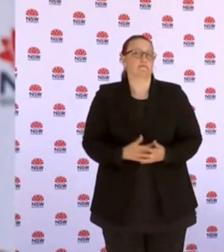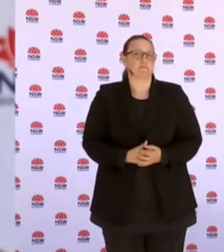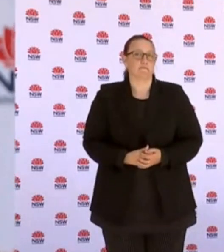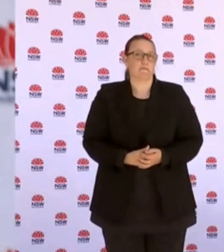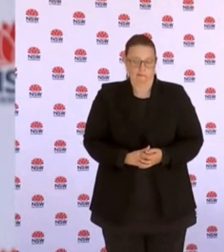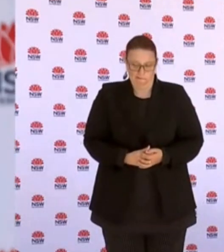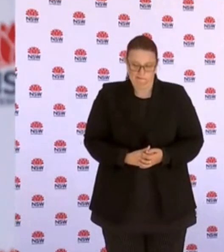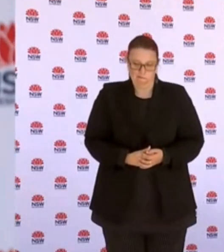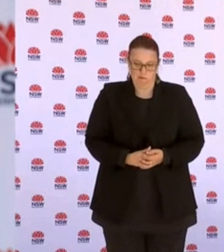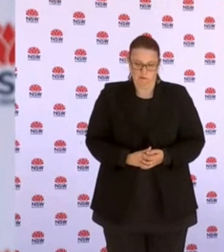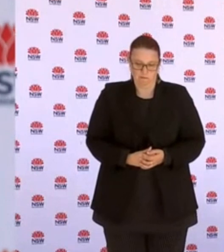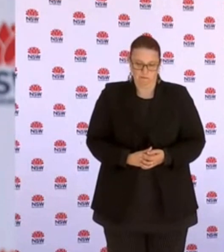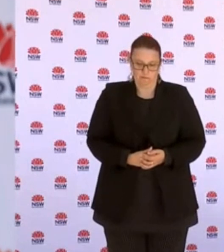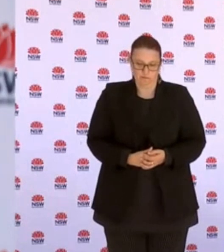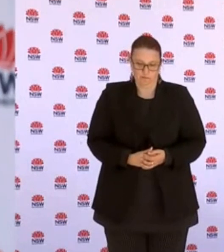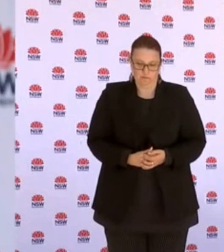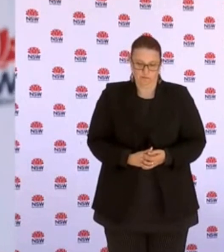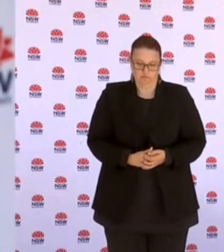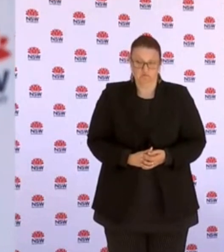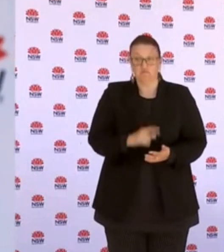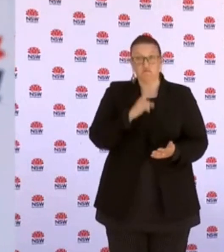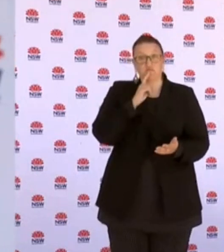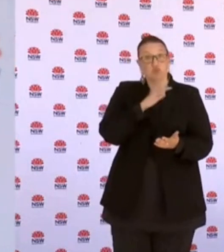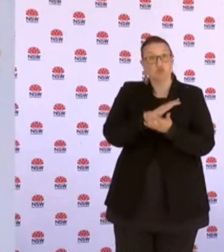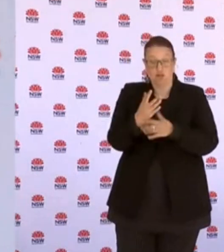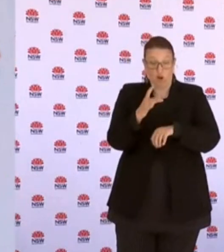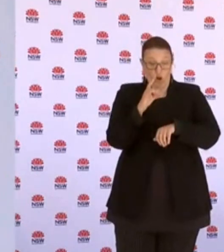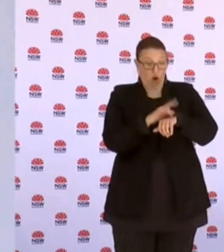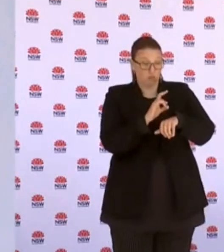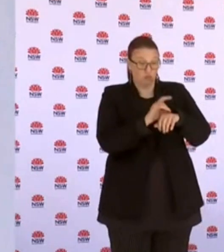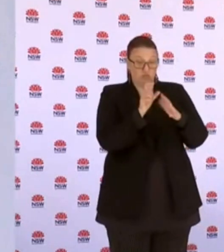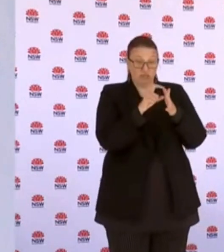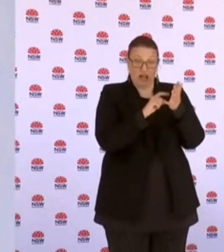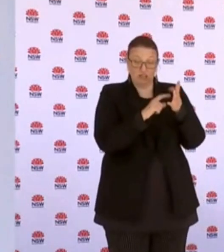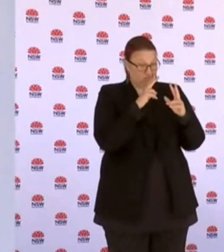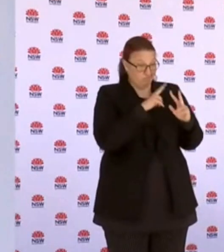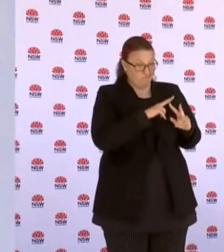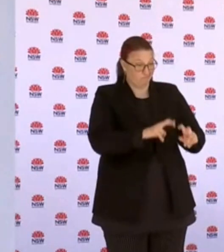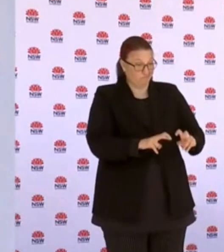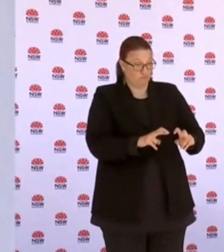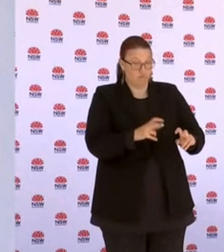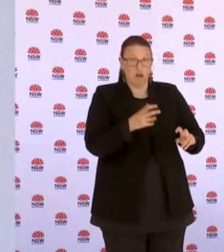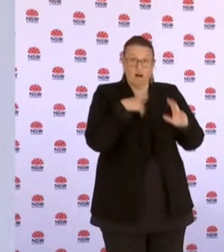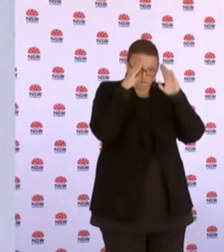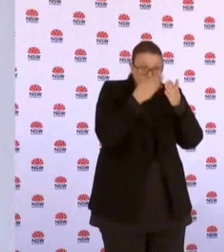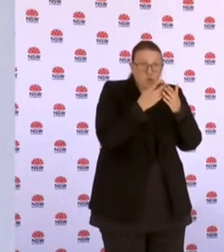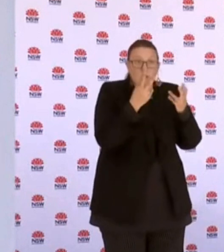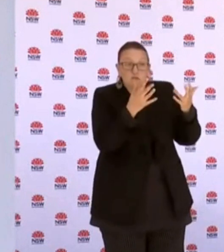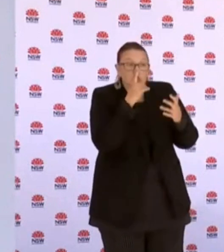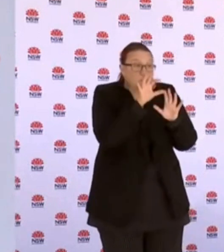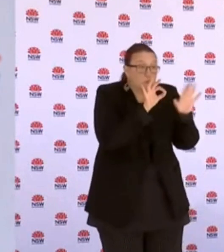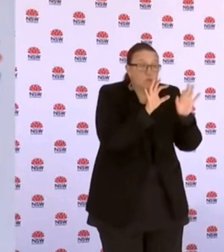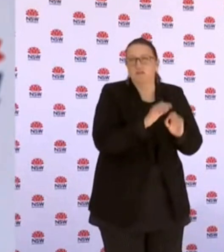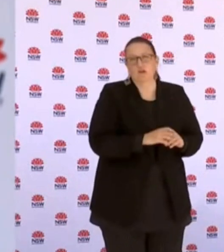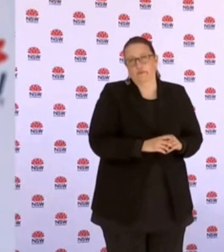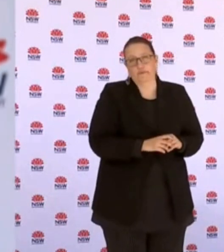I would have to, it hasn't been a focus to look at all the hospitalisation data. It will be reported in the EPI report. To be perfectly